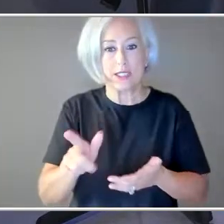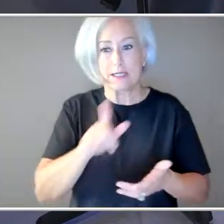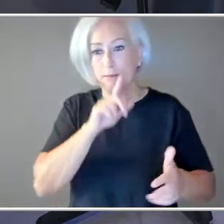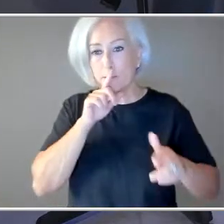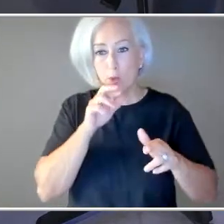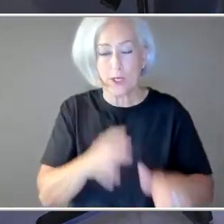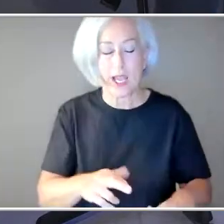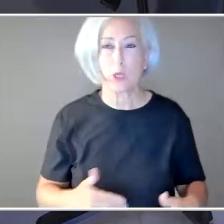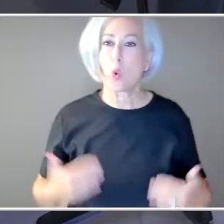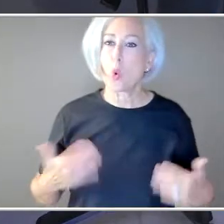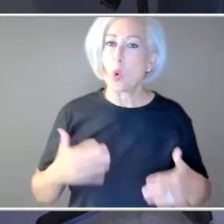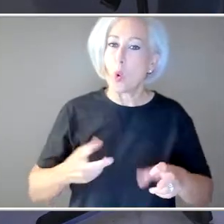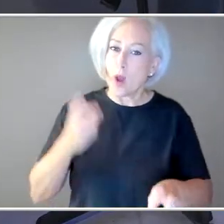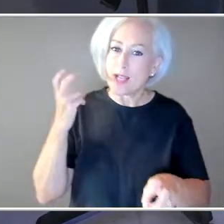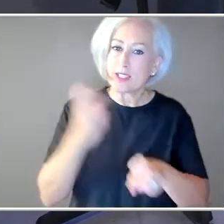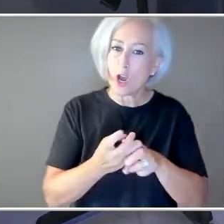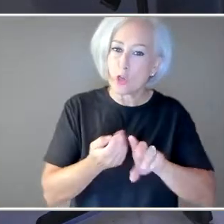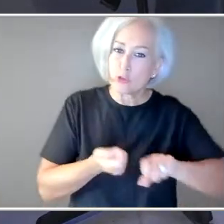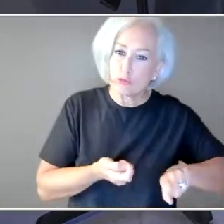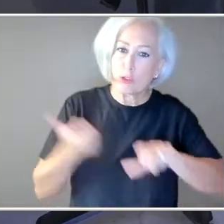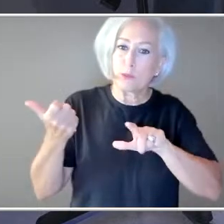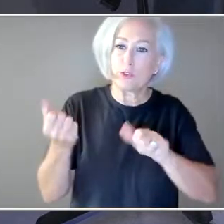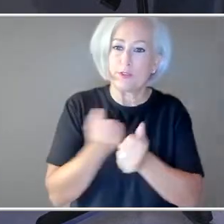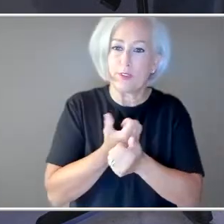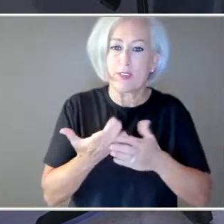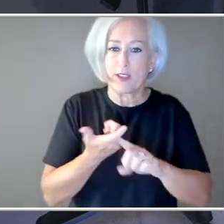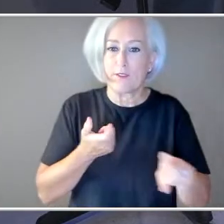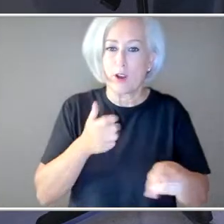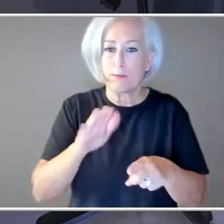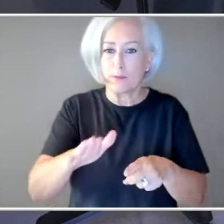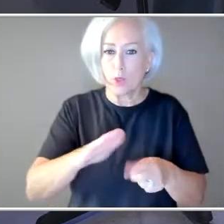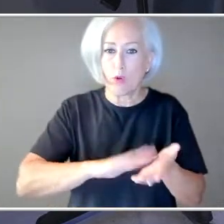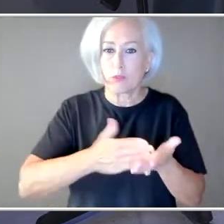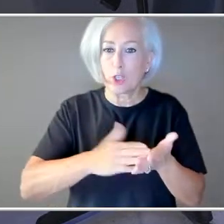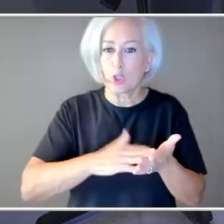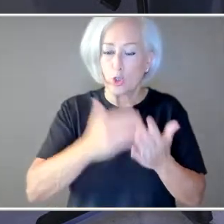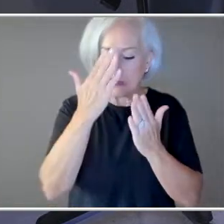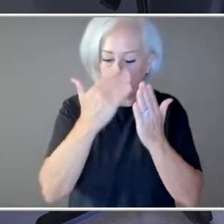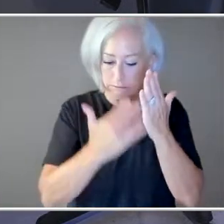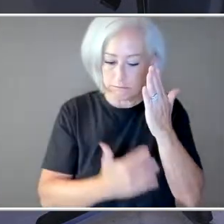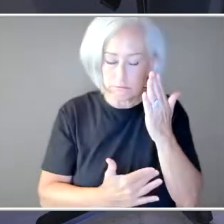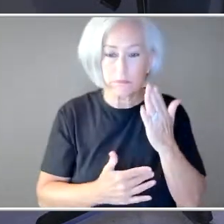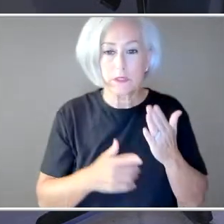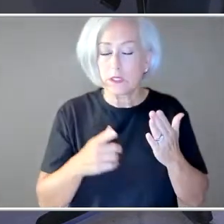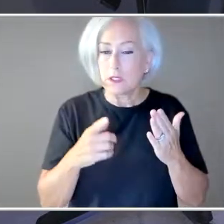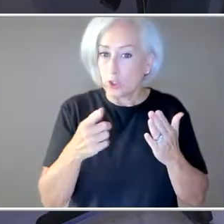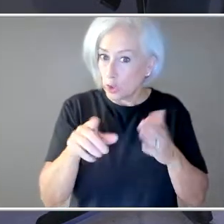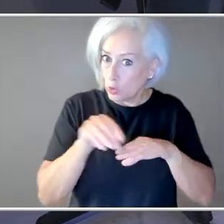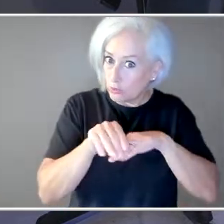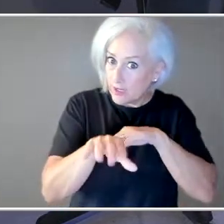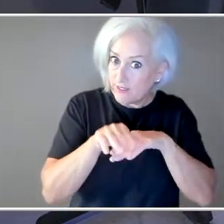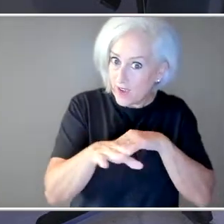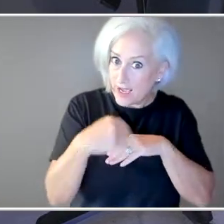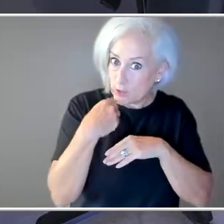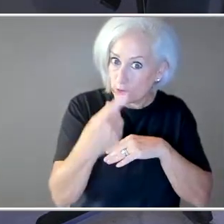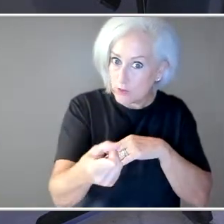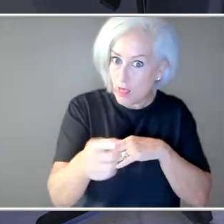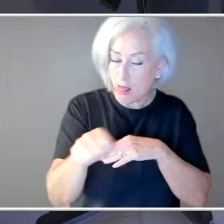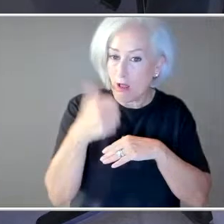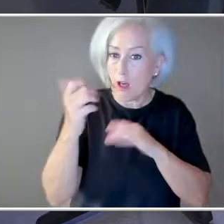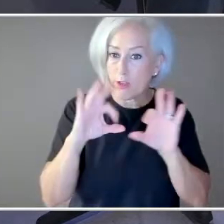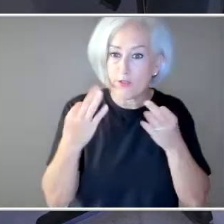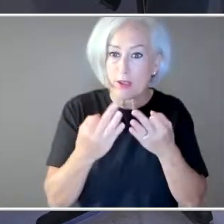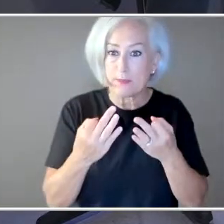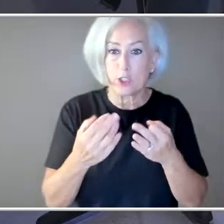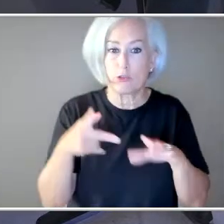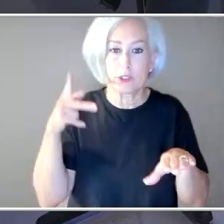the advice you would have to give to other parents who might have the same diagnosis in their family? Just cut it off completely? Or maybe Dr. Love, I could ask you,